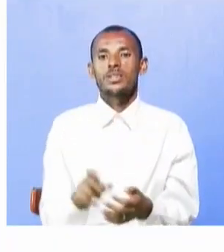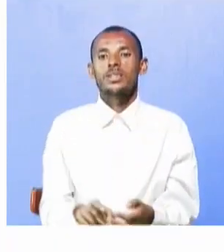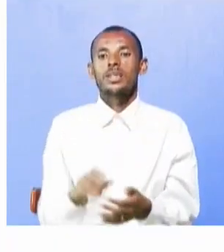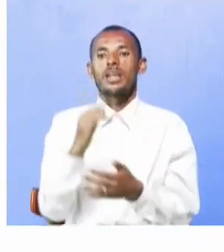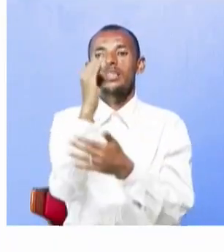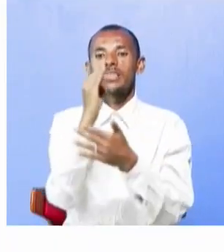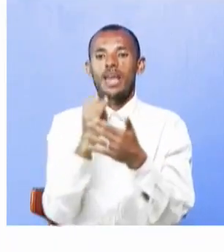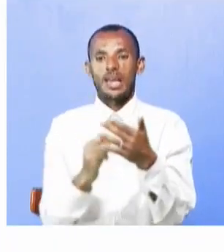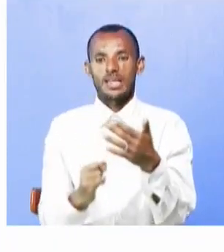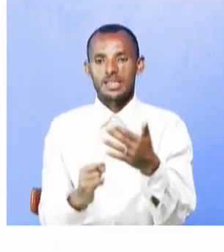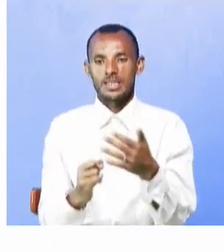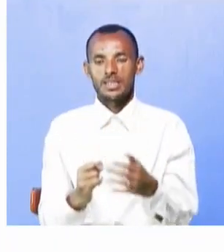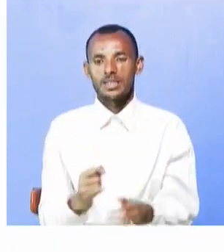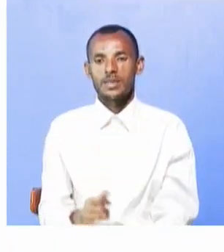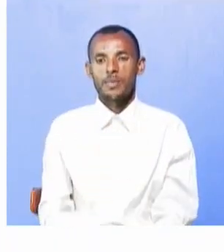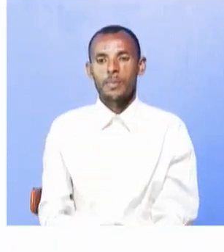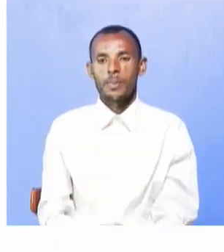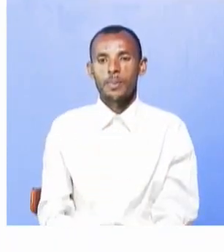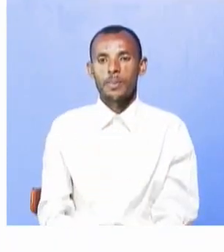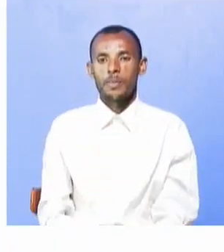Sketch